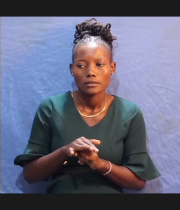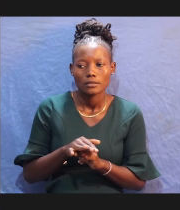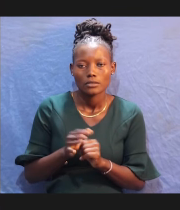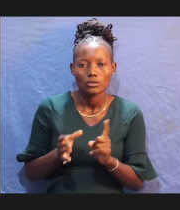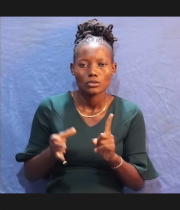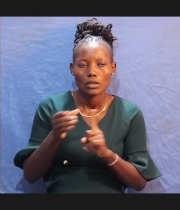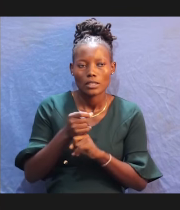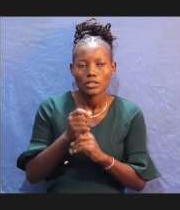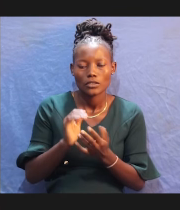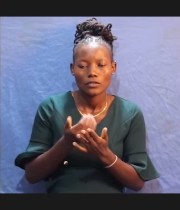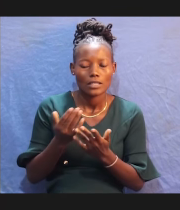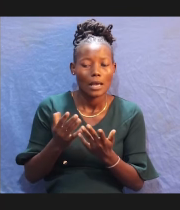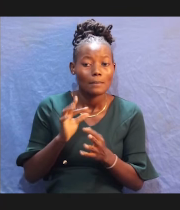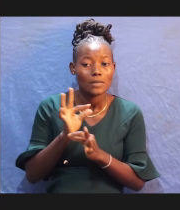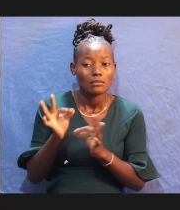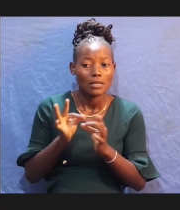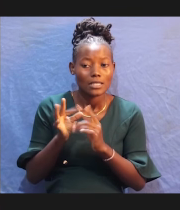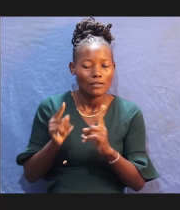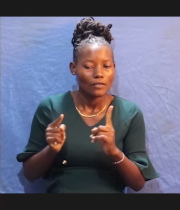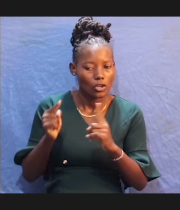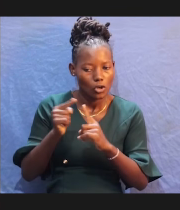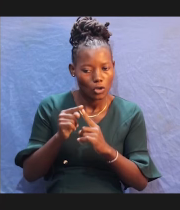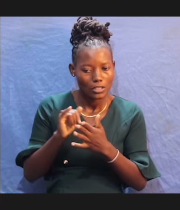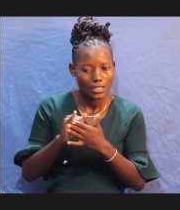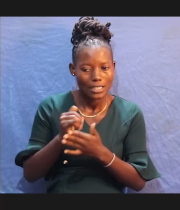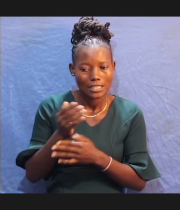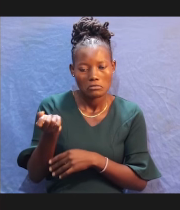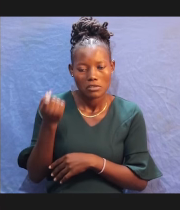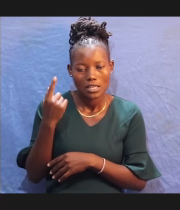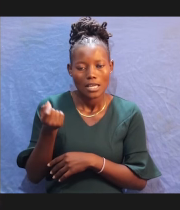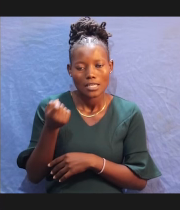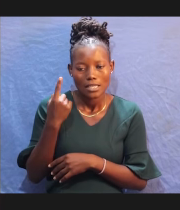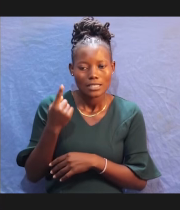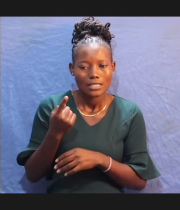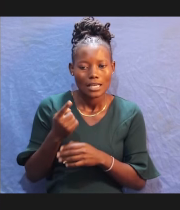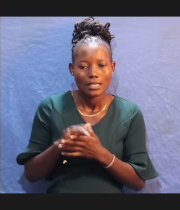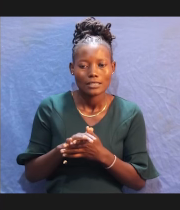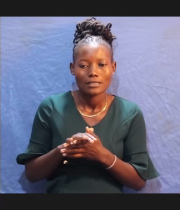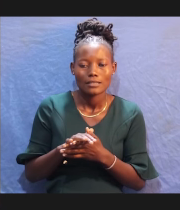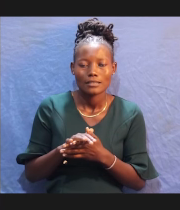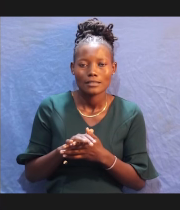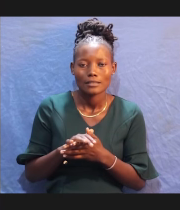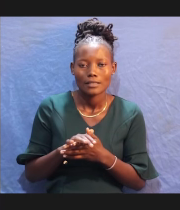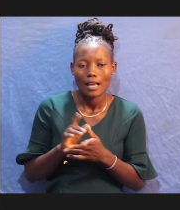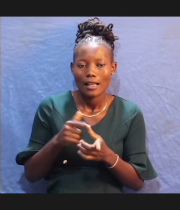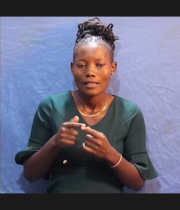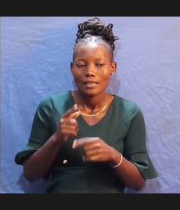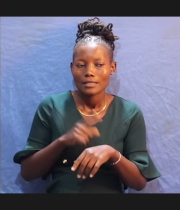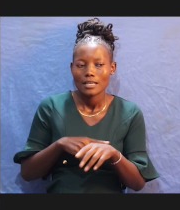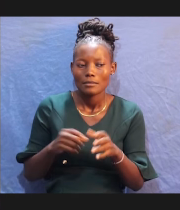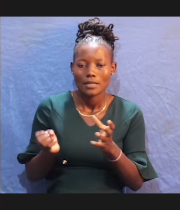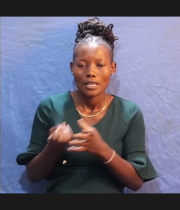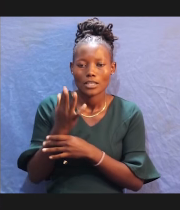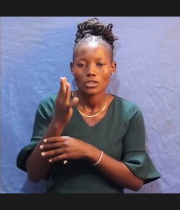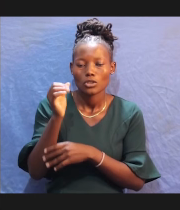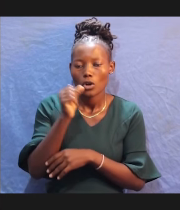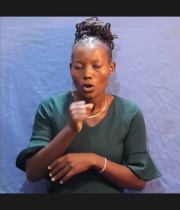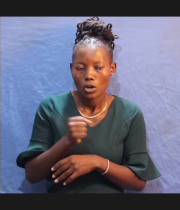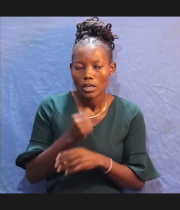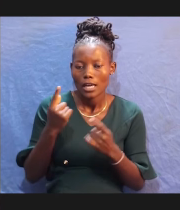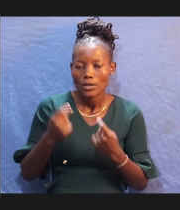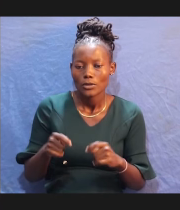achieving some specific goals that they will understand as children. But as they grow older, you try to talk